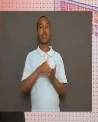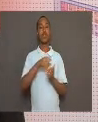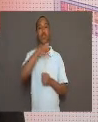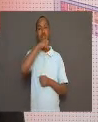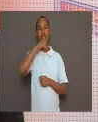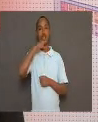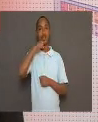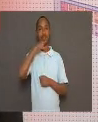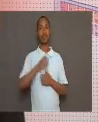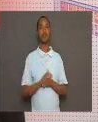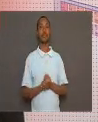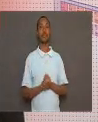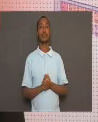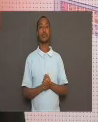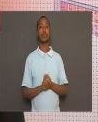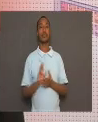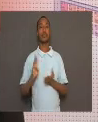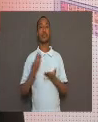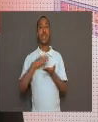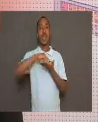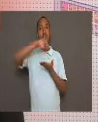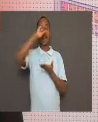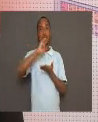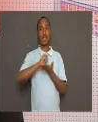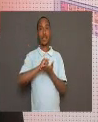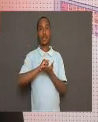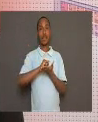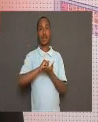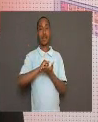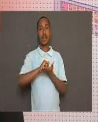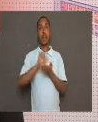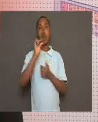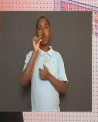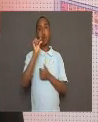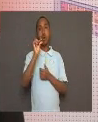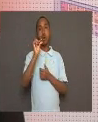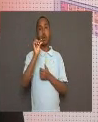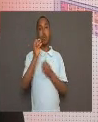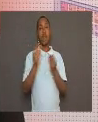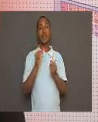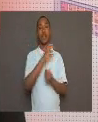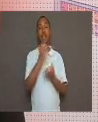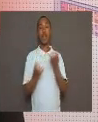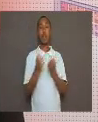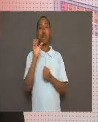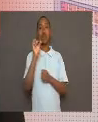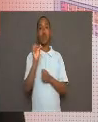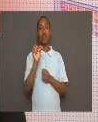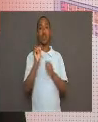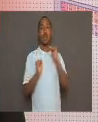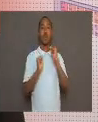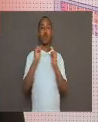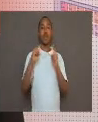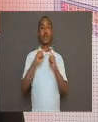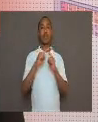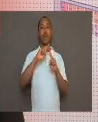solids. We learned that they have low melting and boiling points compared